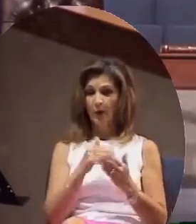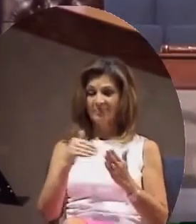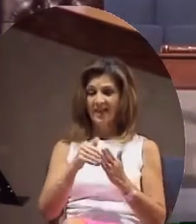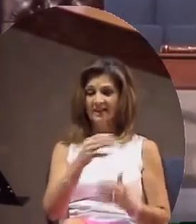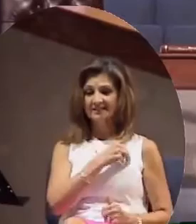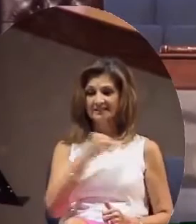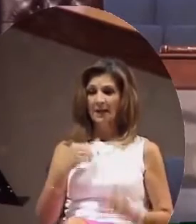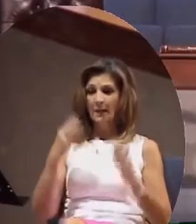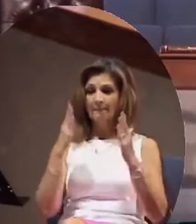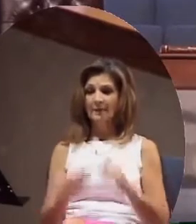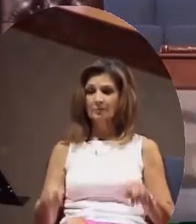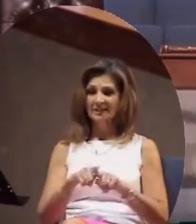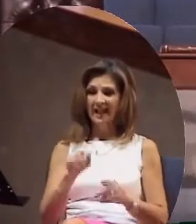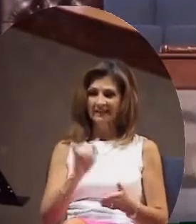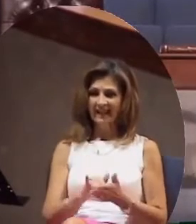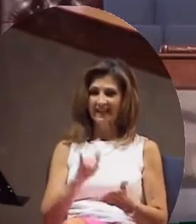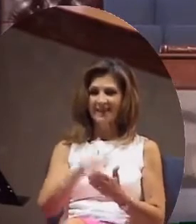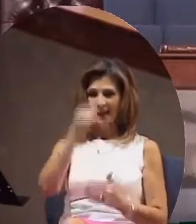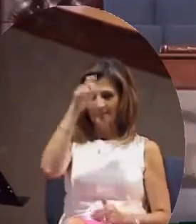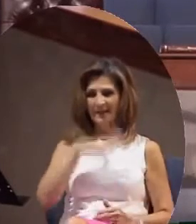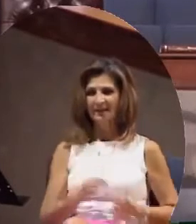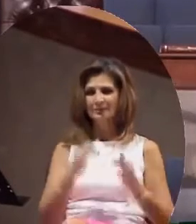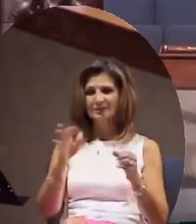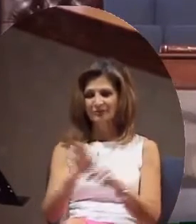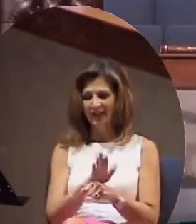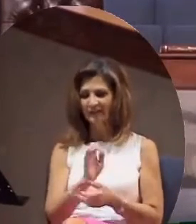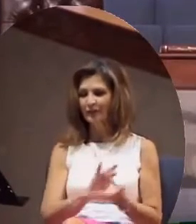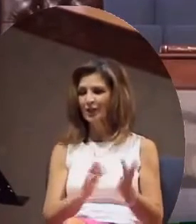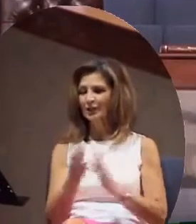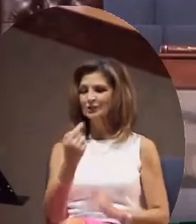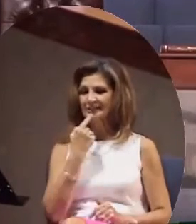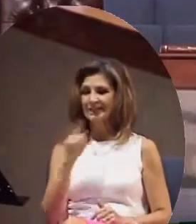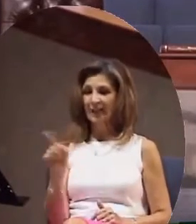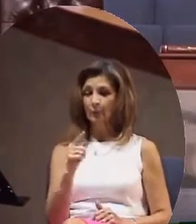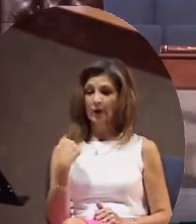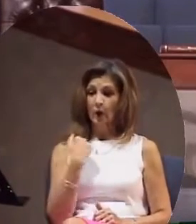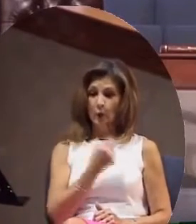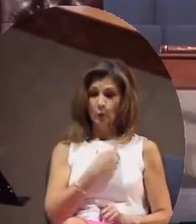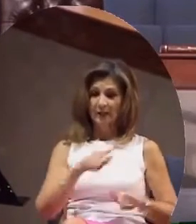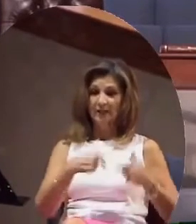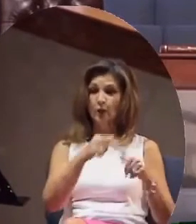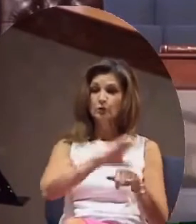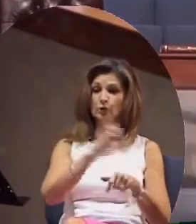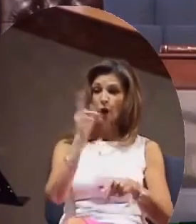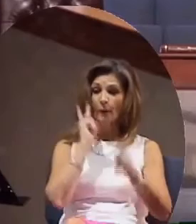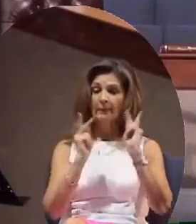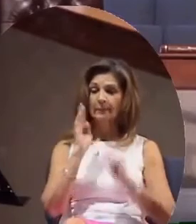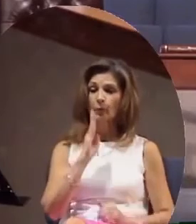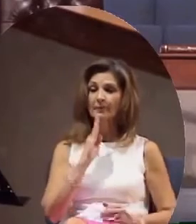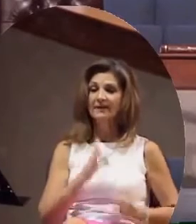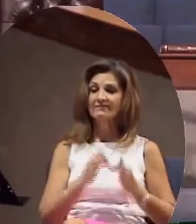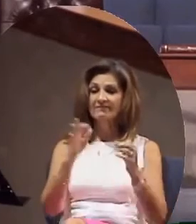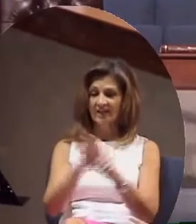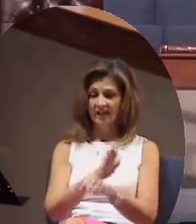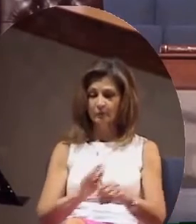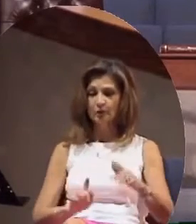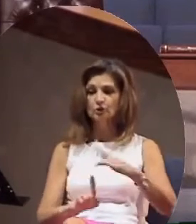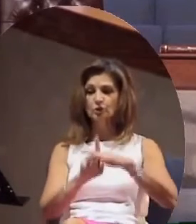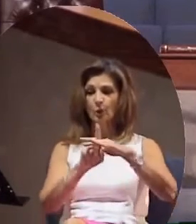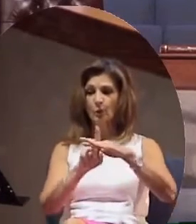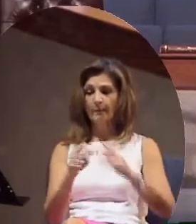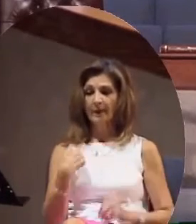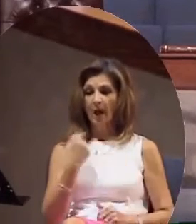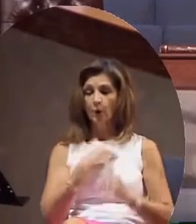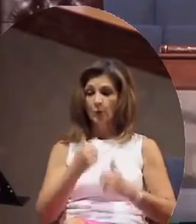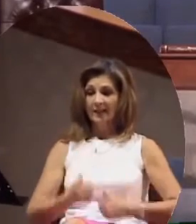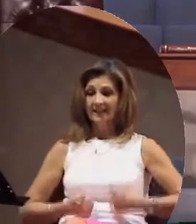Amen. This man was faithful. Amen. Jesus said, where we go into church, people's going to be faithful. They're going to show up. We live